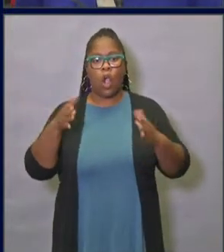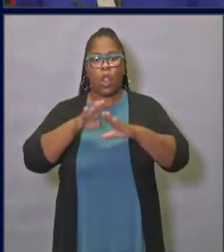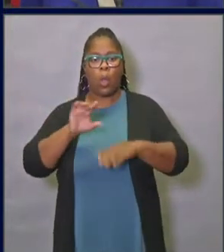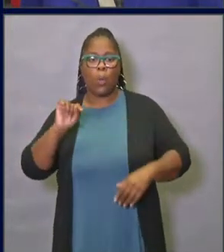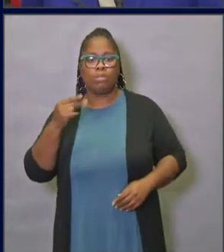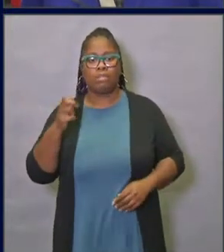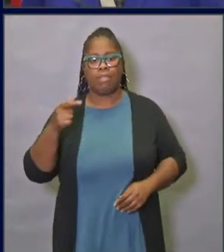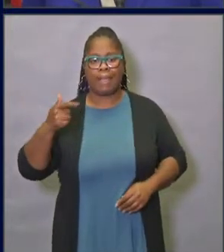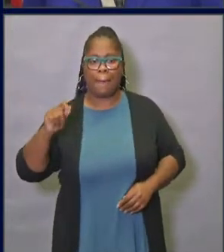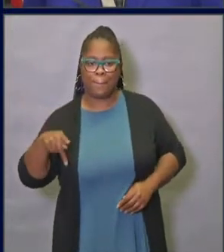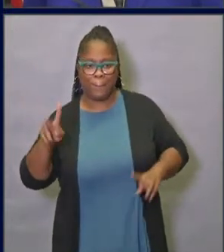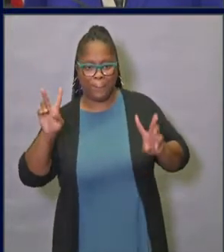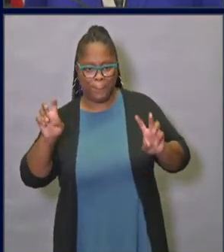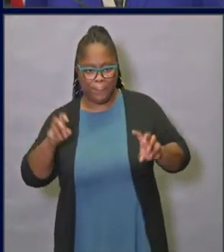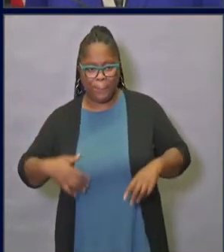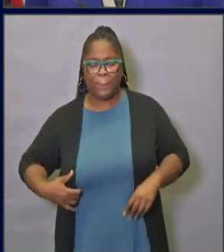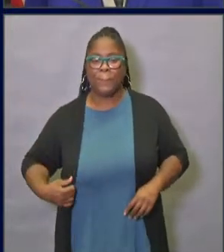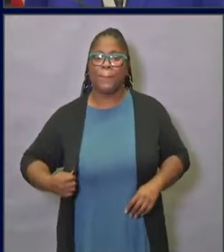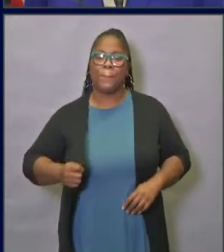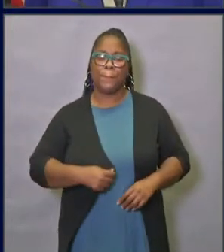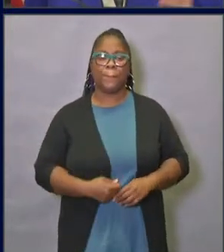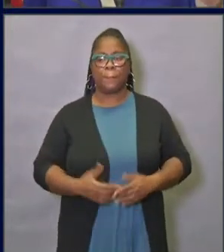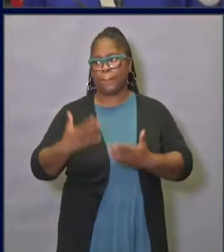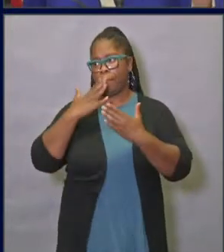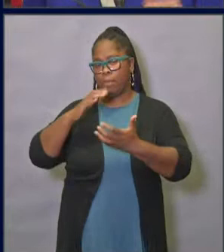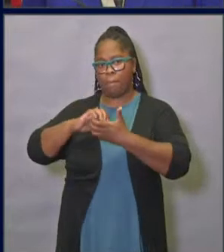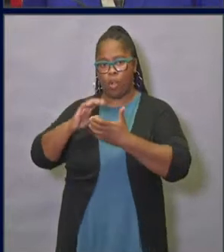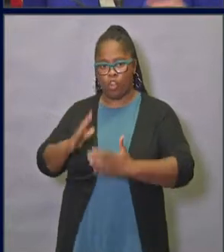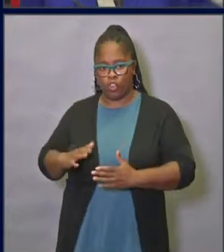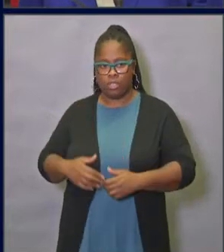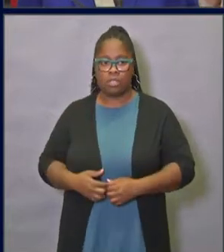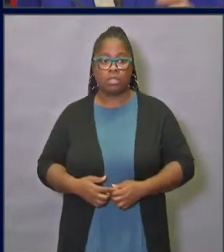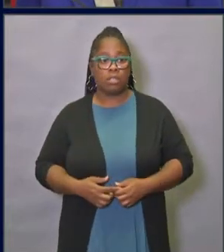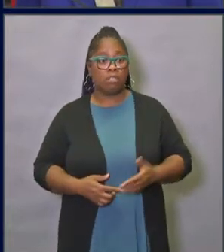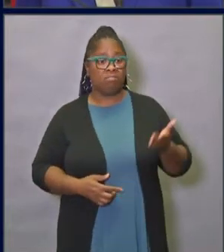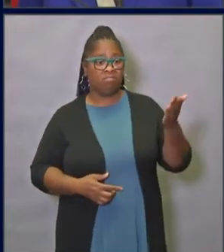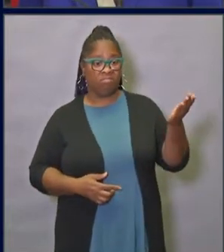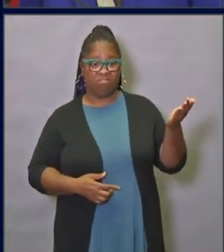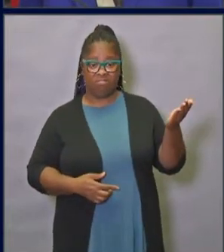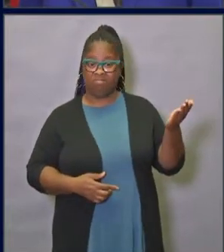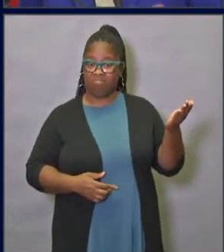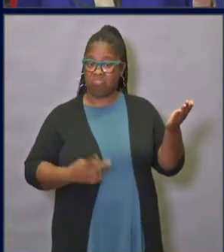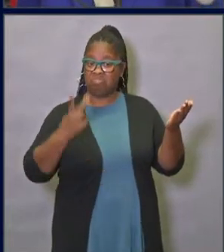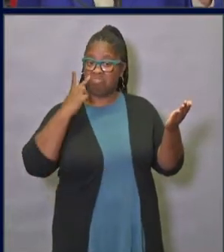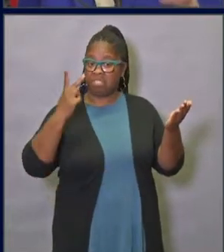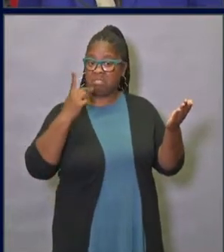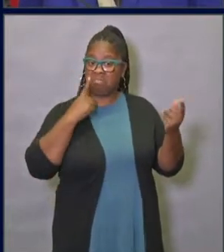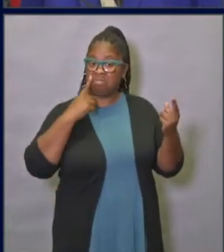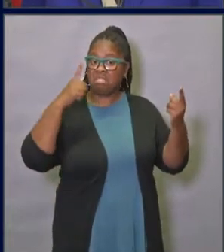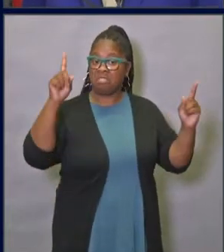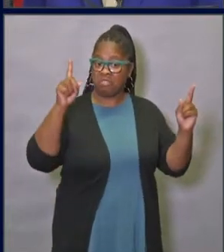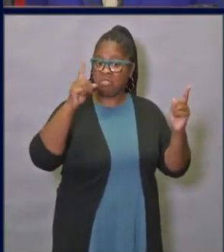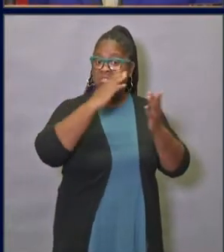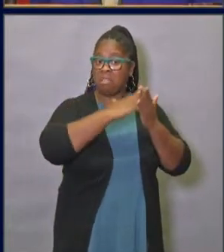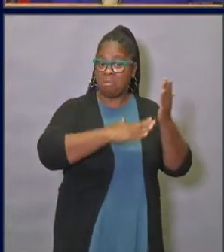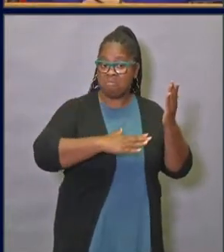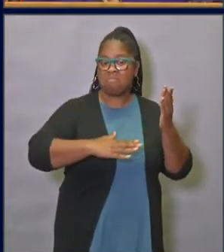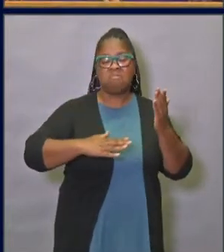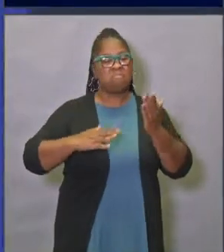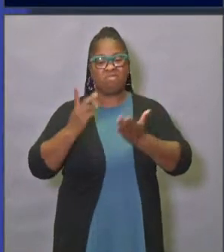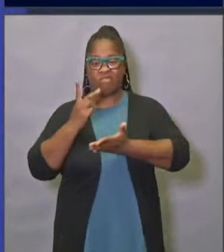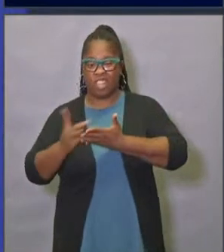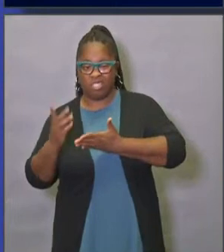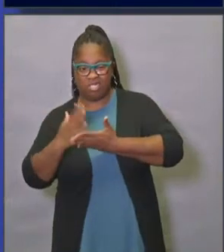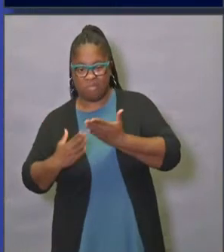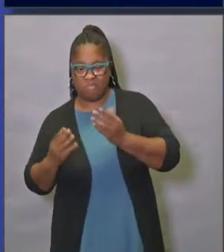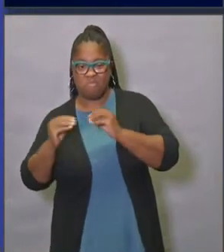here. Now I want to update you on our, and you can see here where we've been successful and where we still have a lot of work to